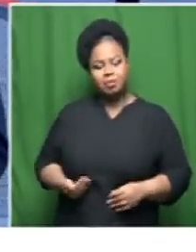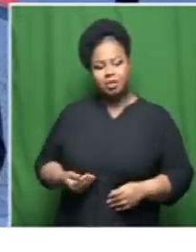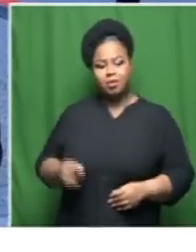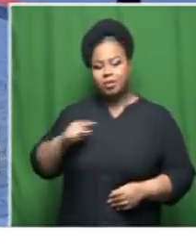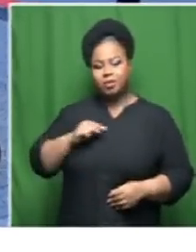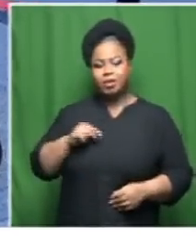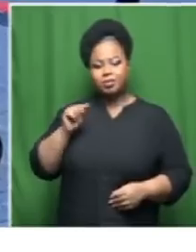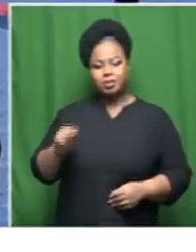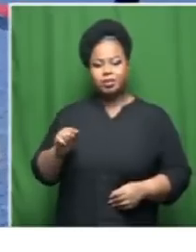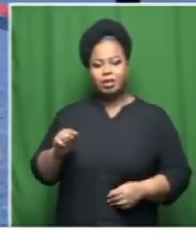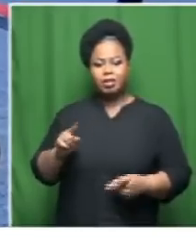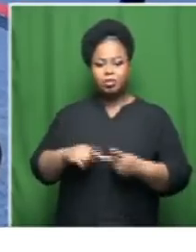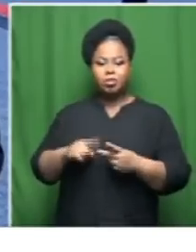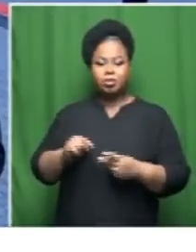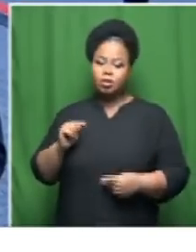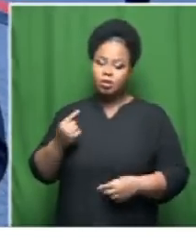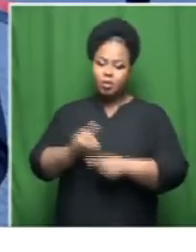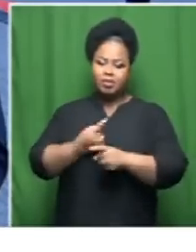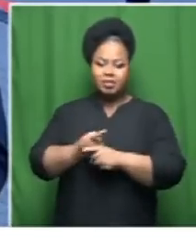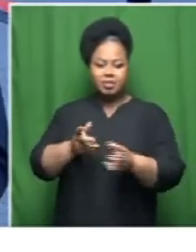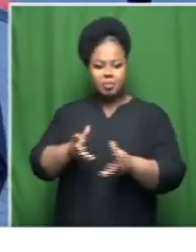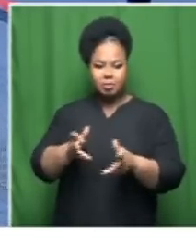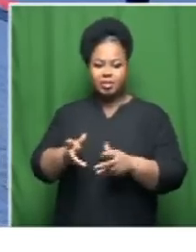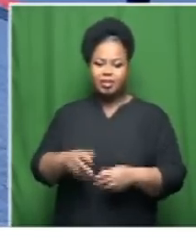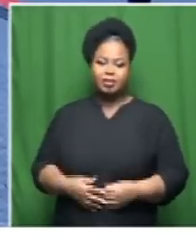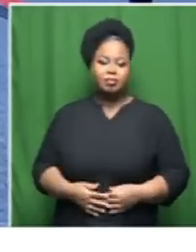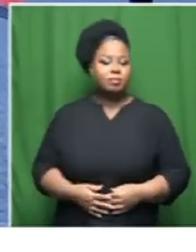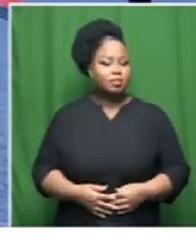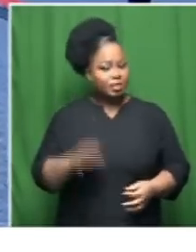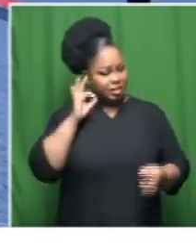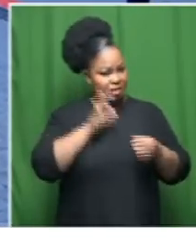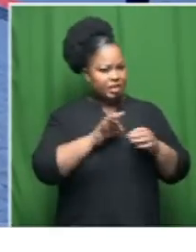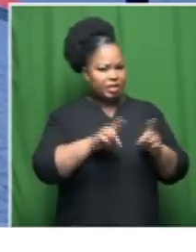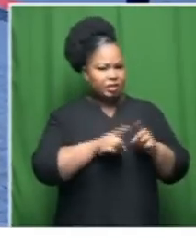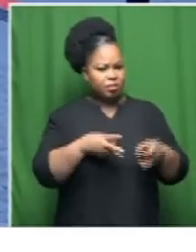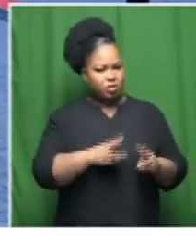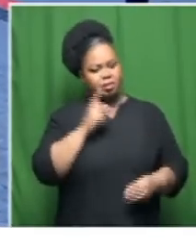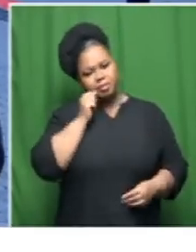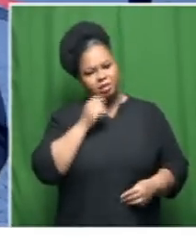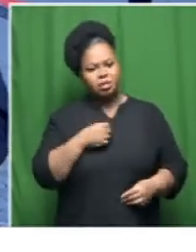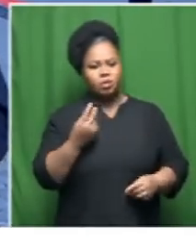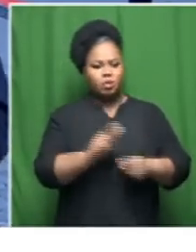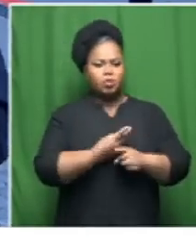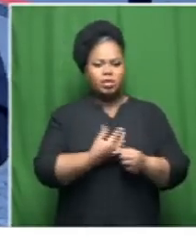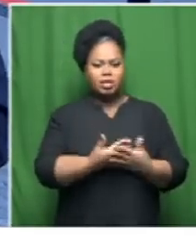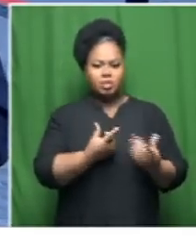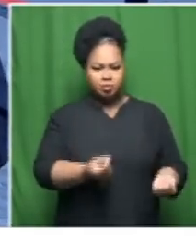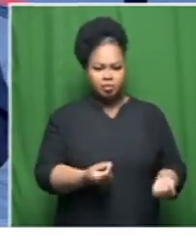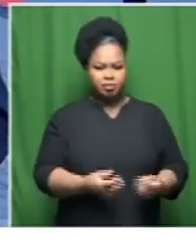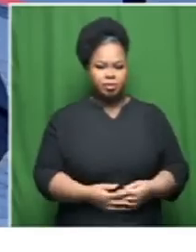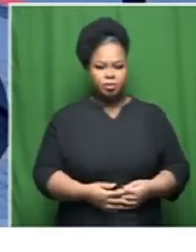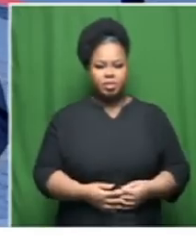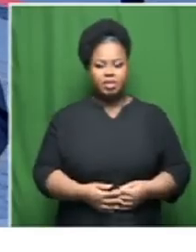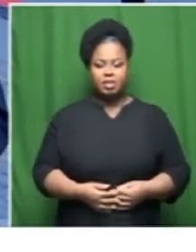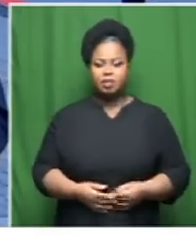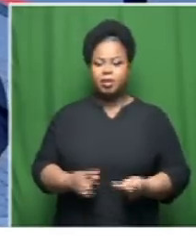shouldn't have full-time jobs? Football should be their bread and butter. Exactly, the same way that our male counterparts are able to do. Yeah, so look,